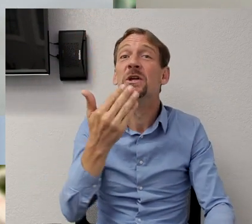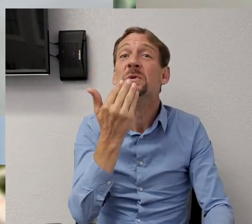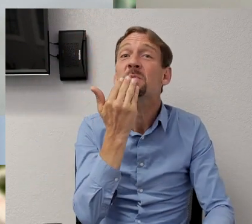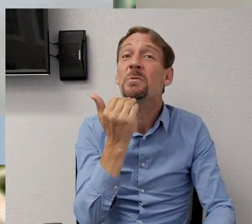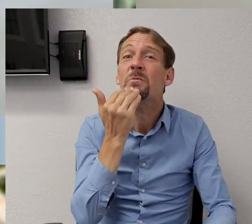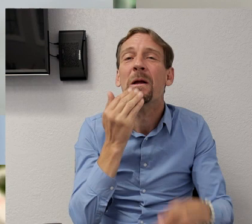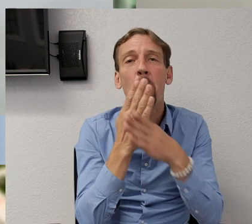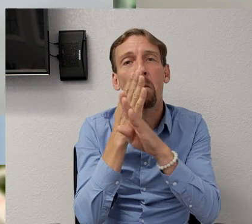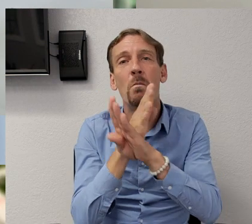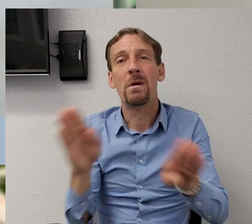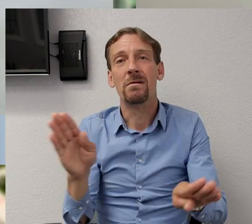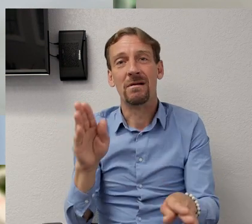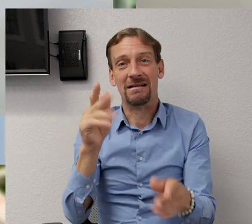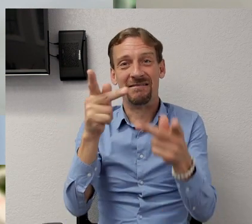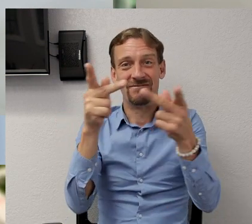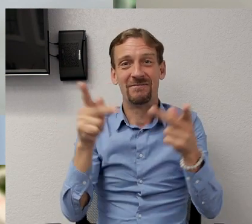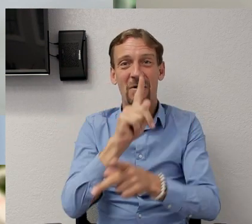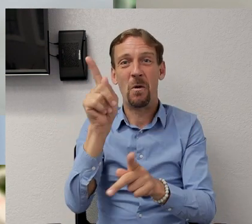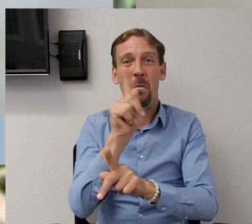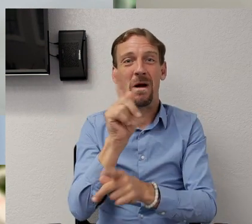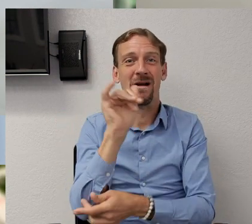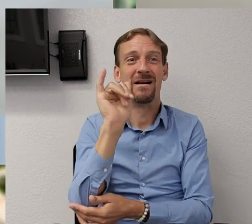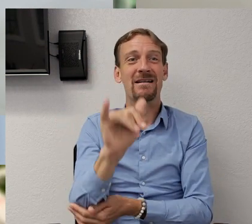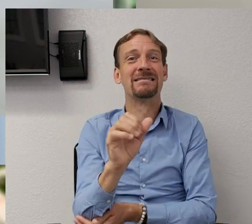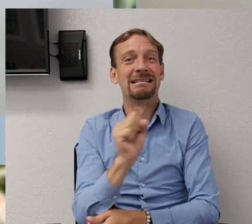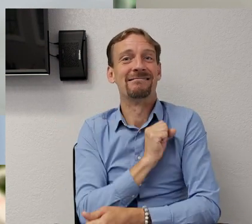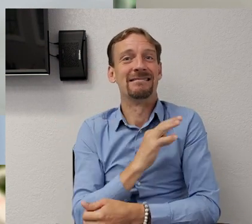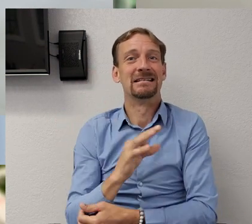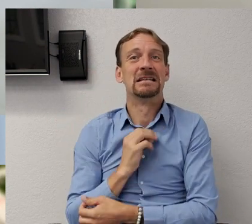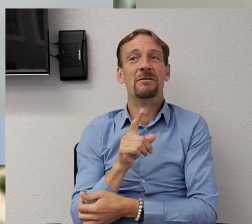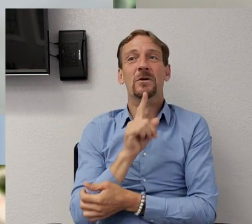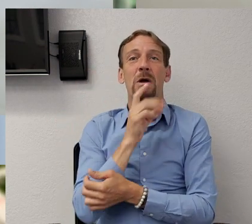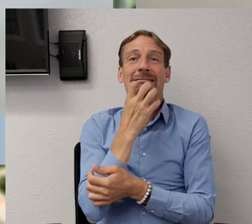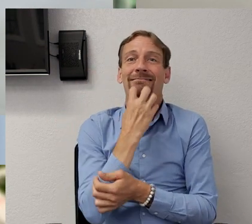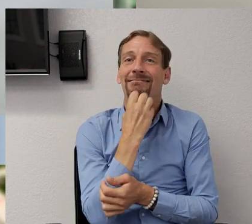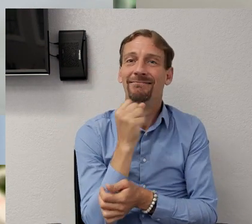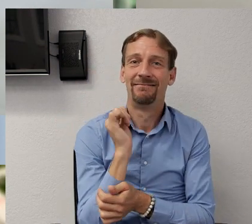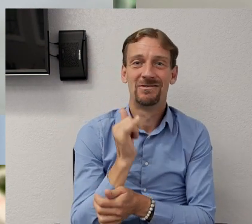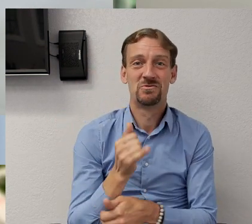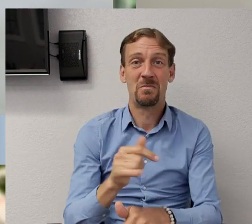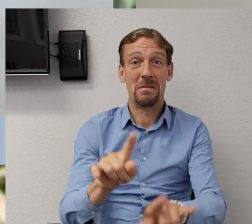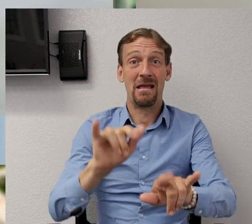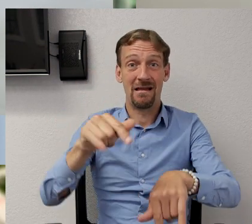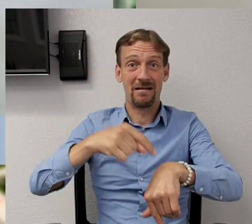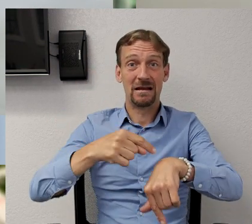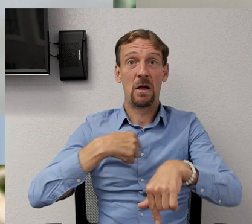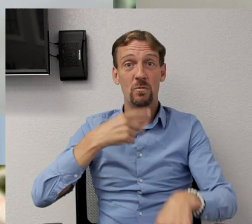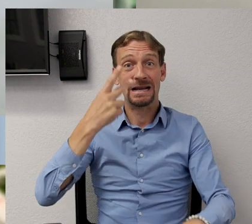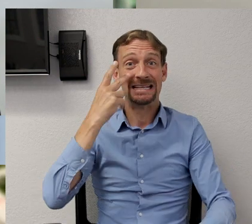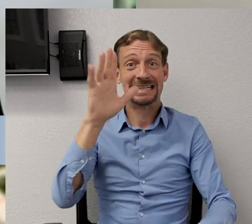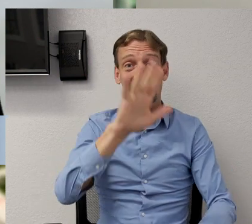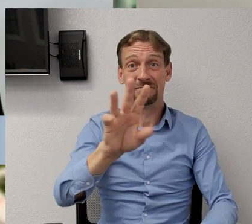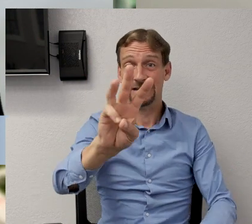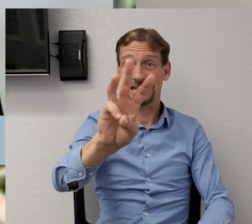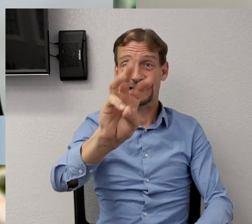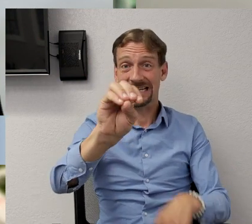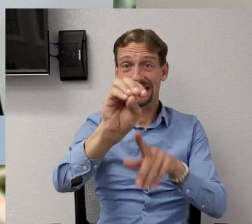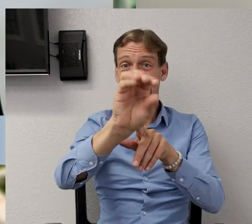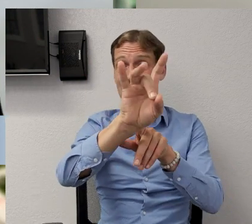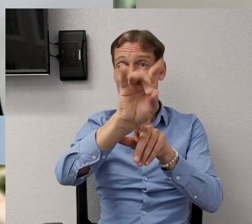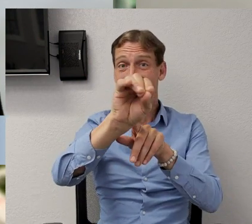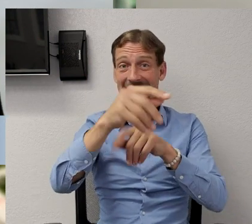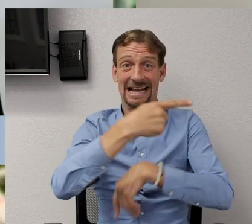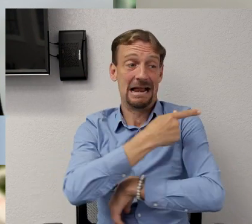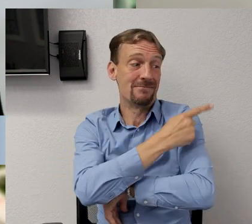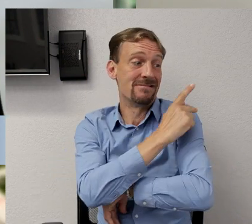the staff were savoring at the time, because we still are seeing about 60 to 80 patients